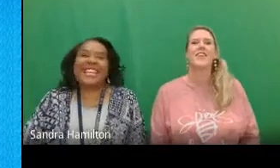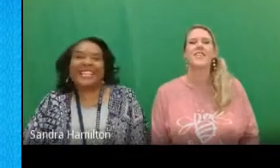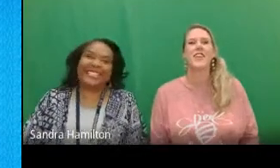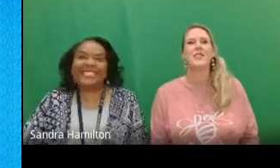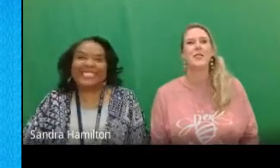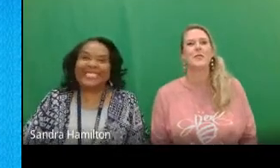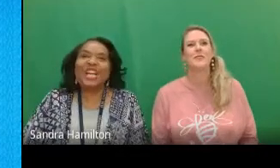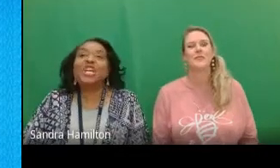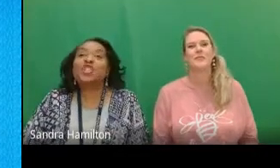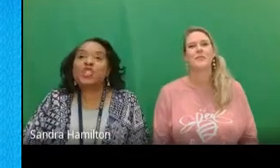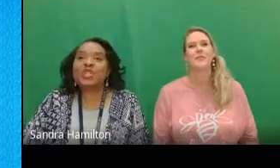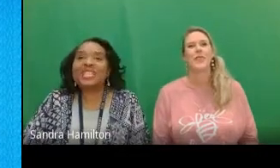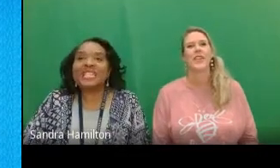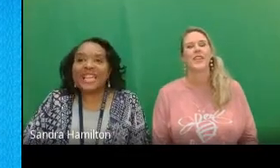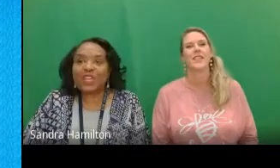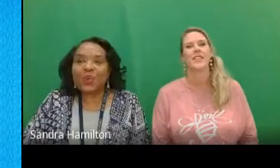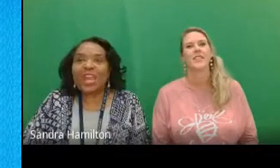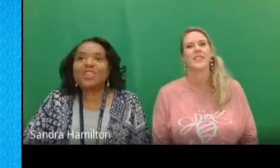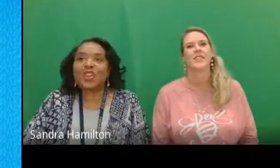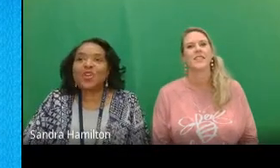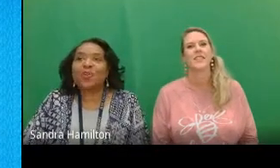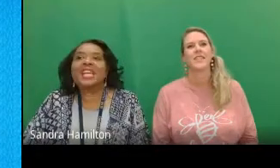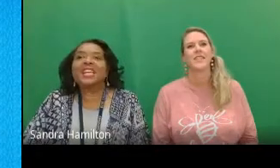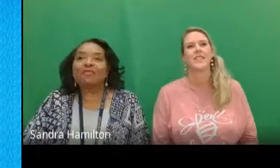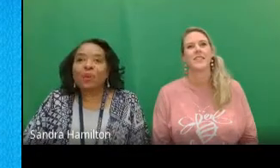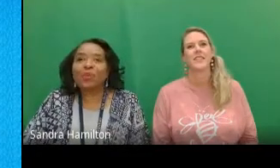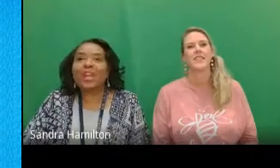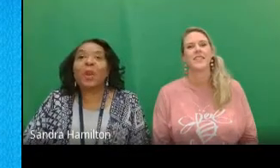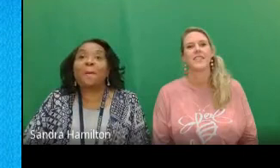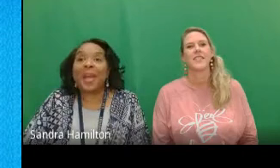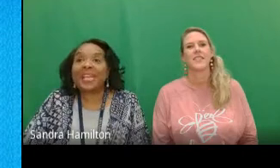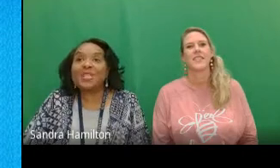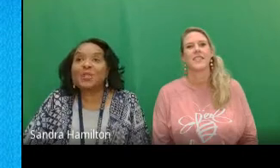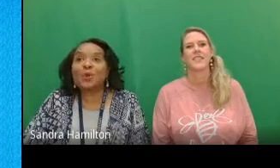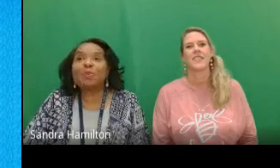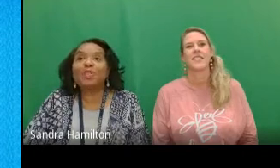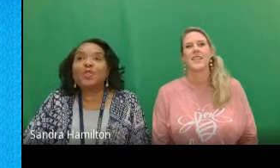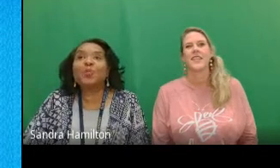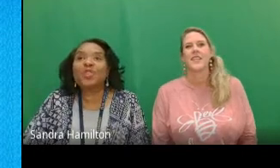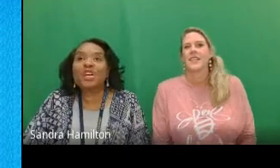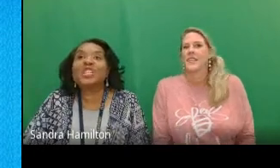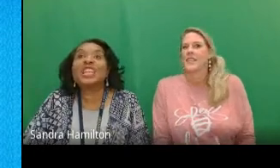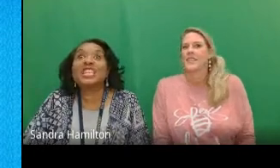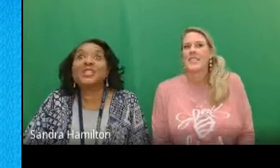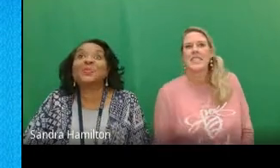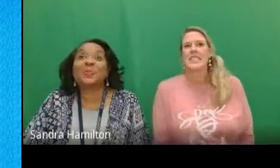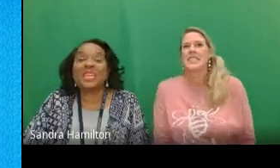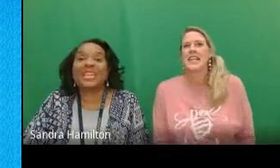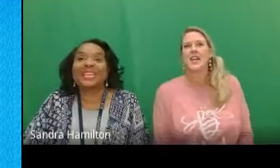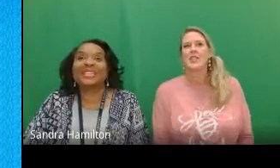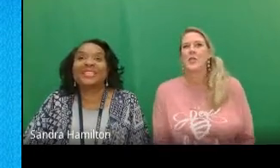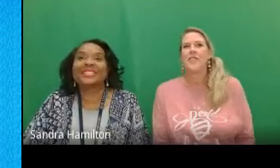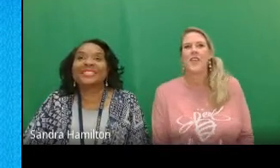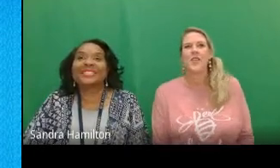into face-to-face school. Students in second grade, third grade, and fourth grade are back in the school building with us this